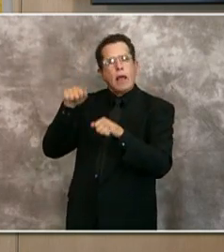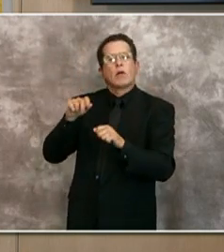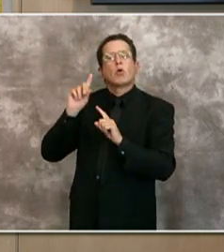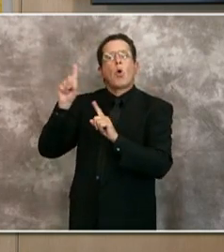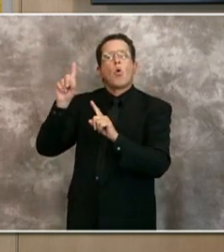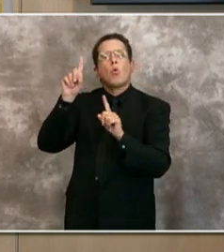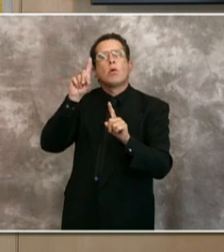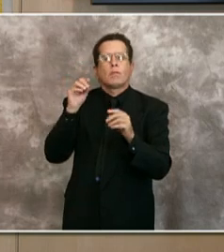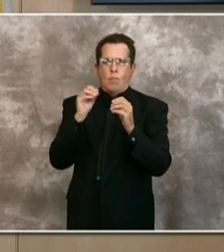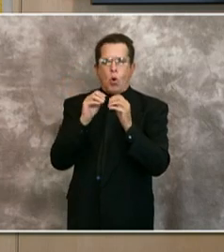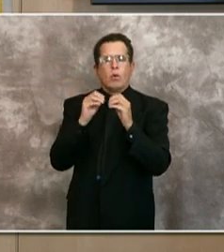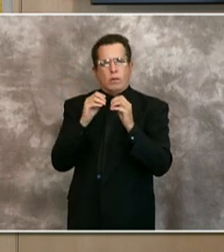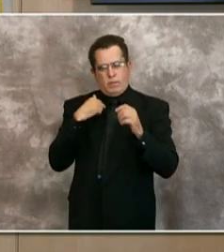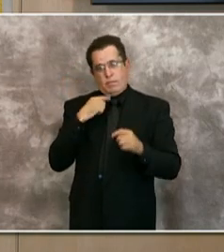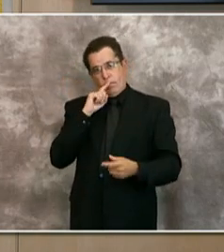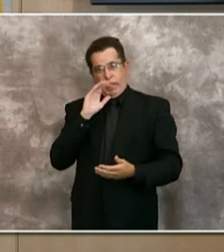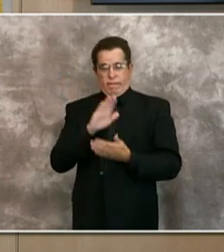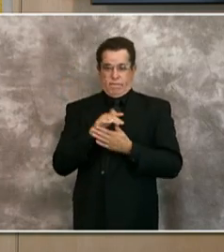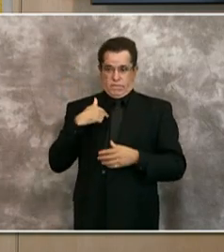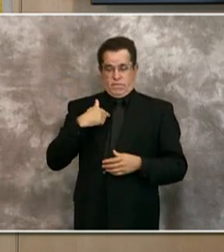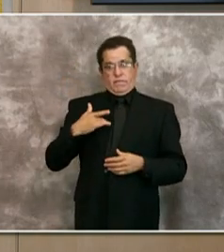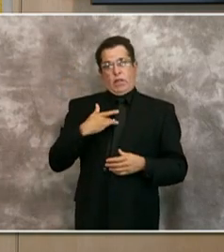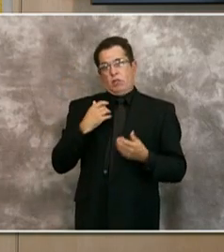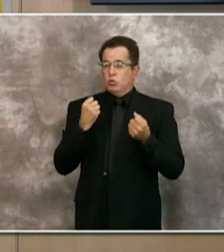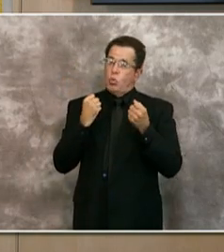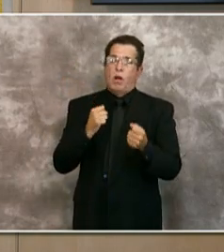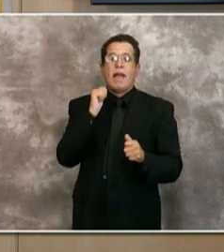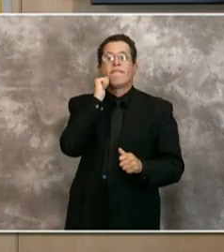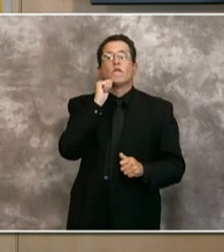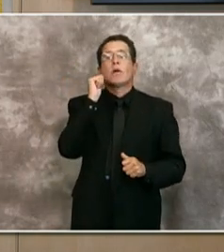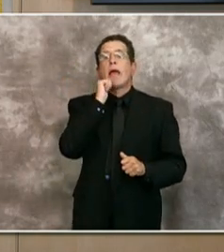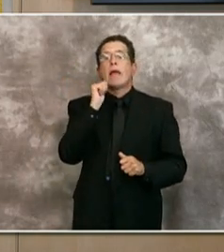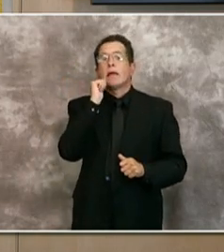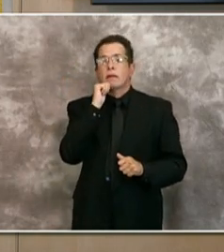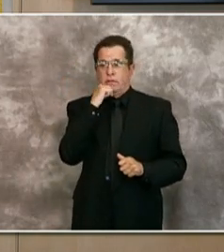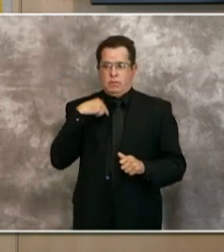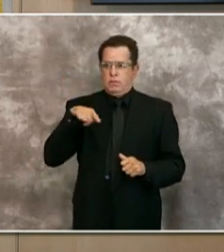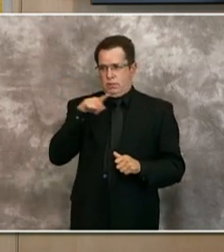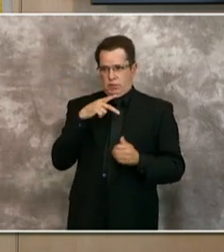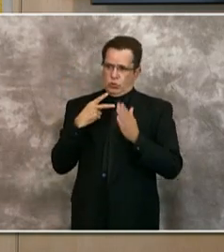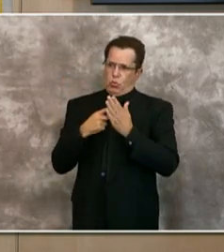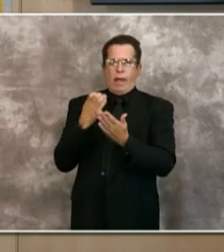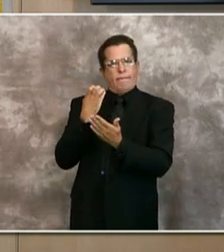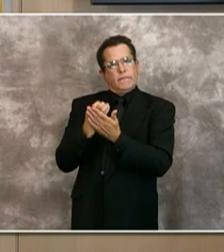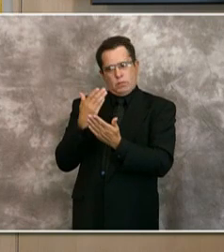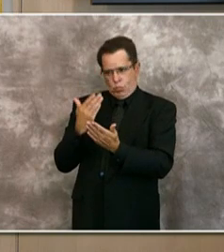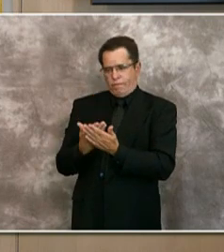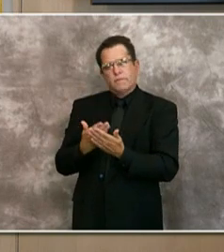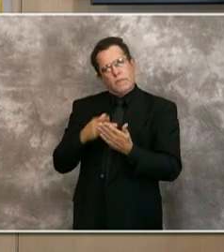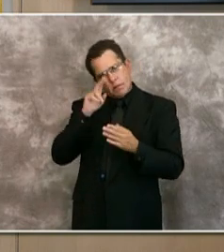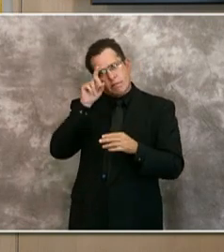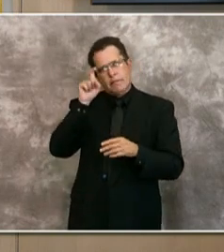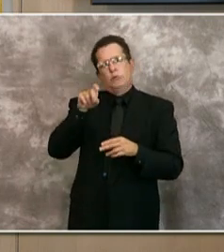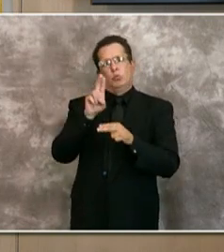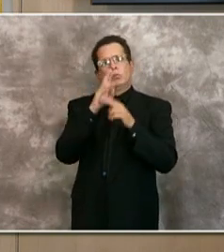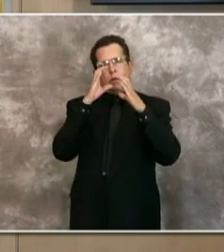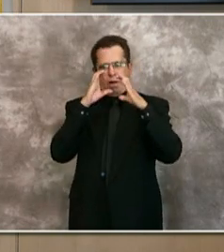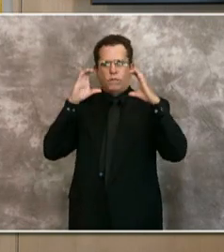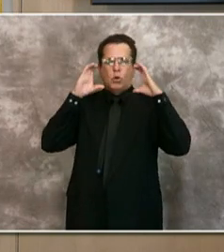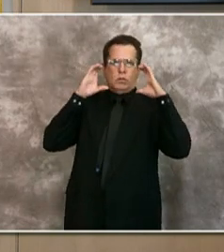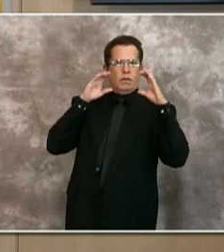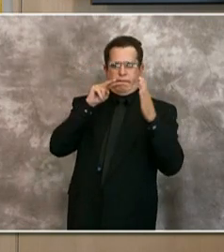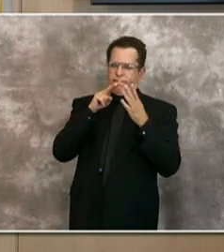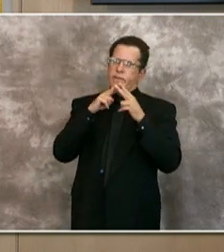we continue to believe strongly, and every day that goes by we get more evidence to suggest the utilization of face coverings is